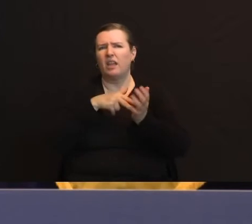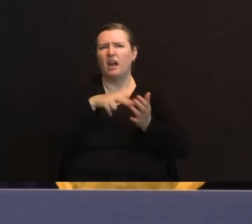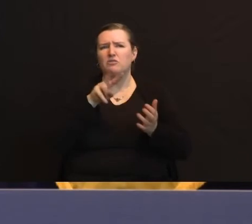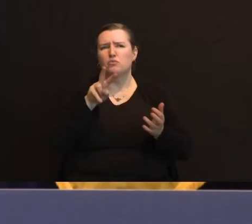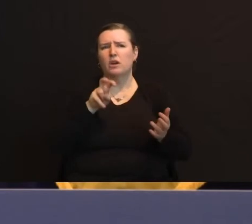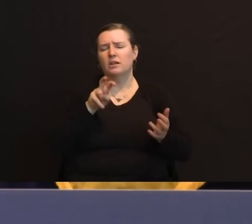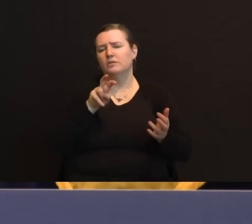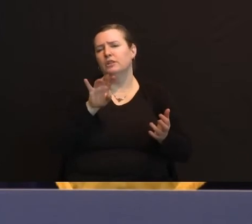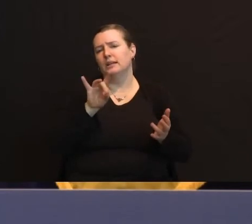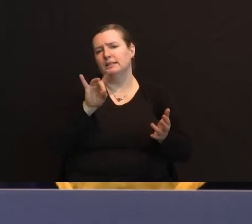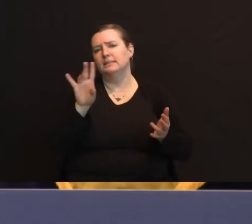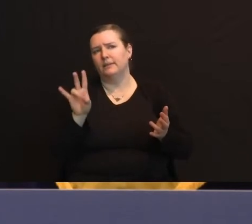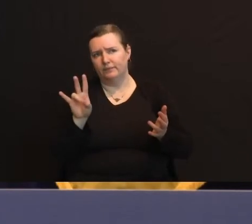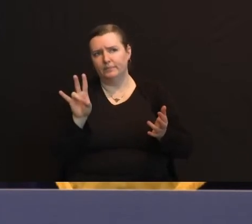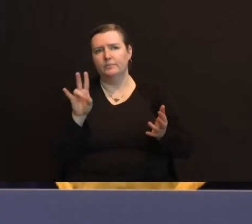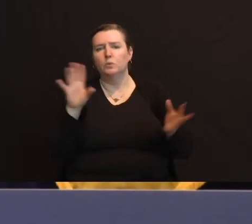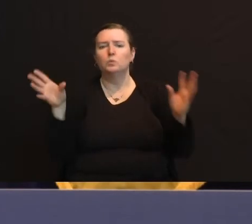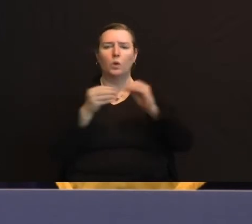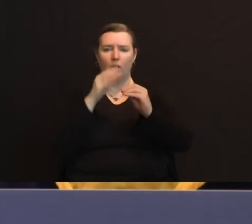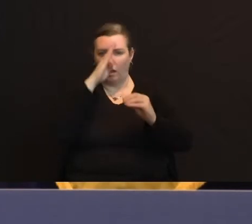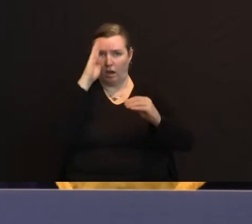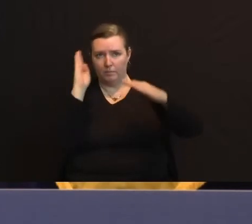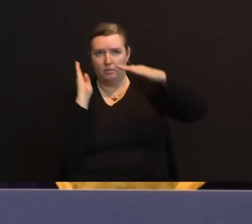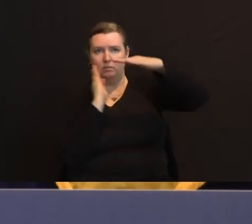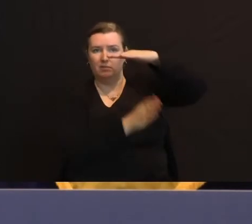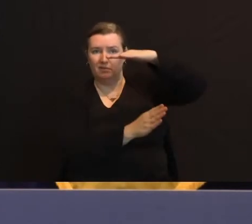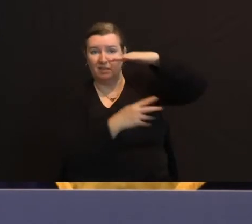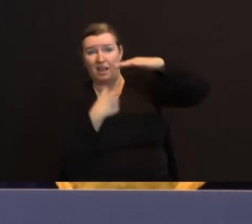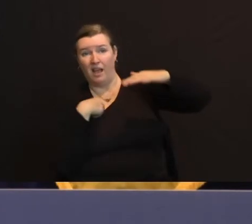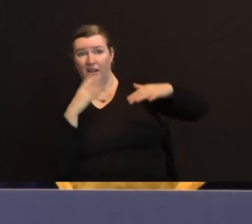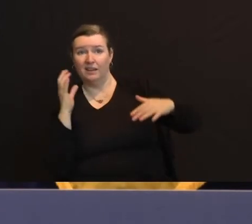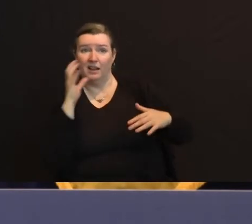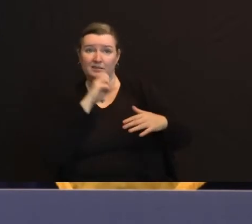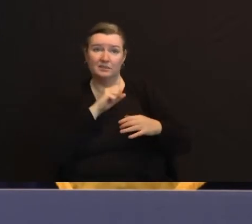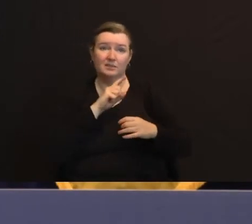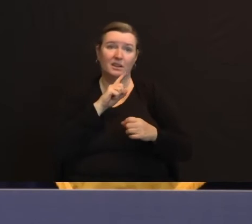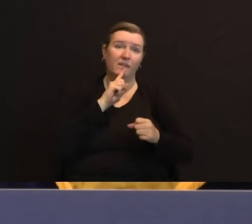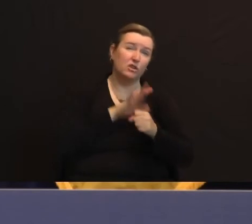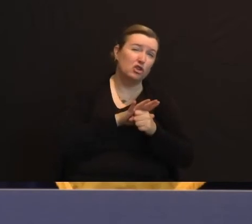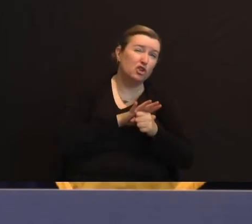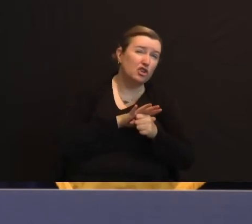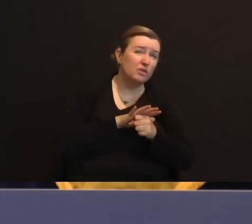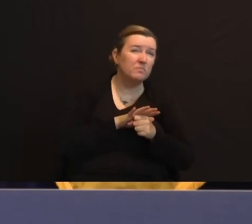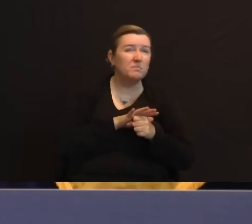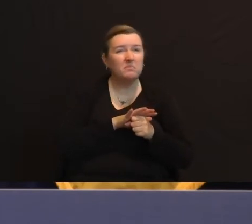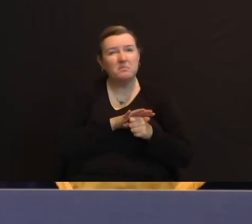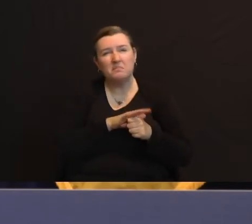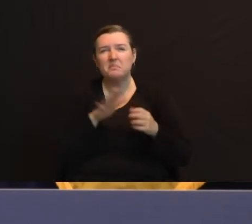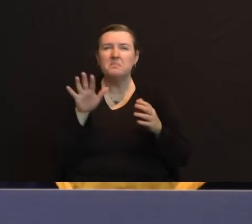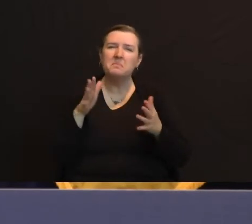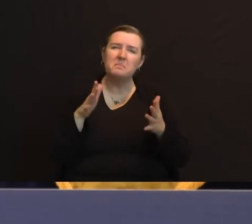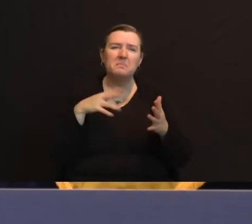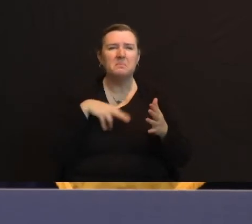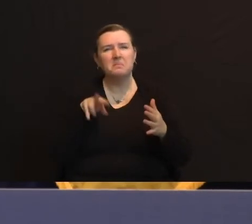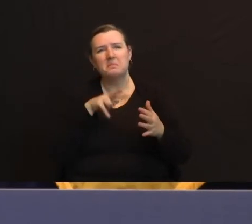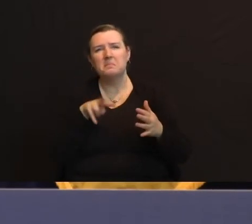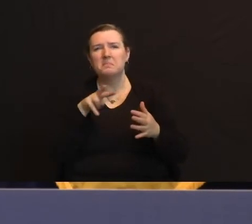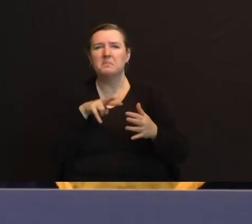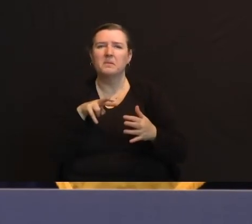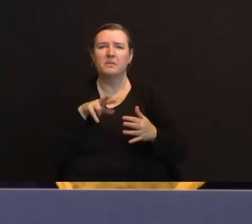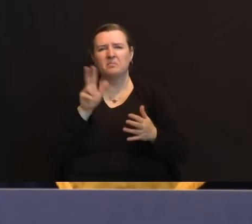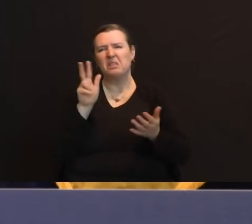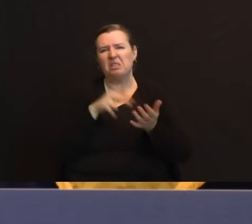3,287 in total in hospitals. I'm going to guess the confirmed or somewhere, because this is what it's been about lately, plus or minus